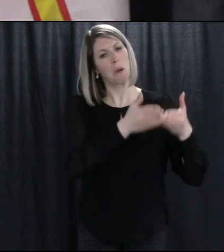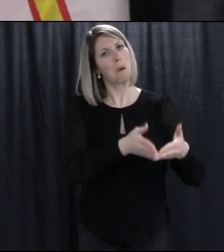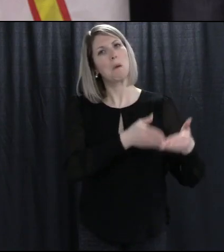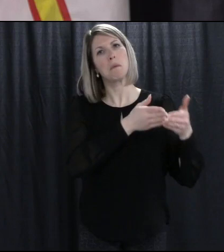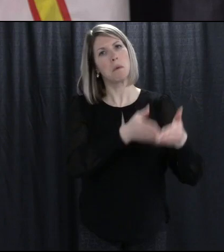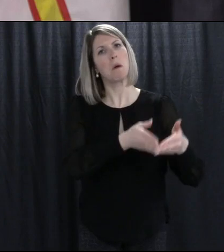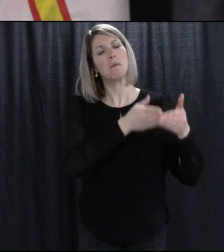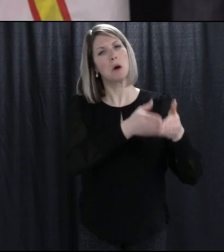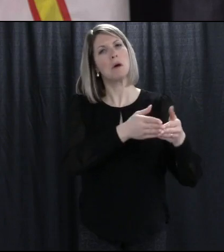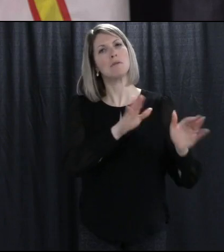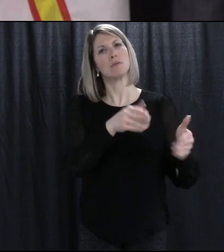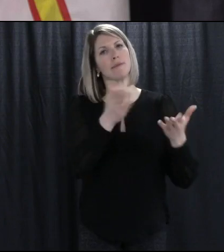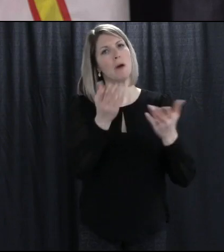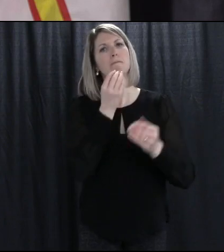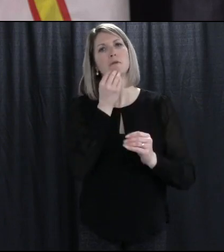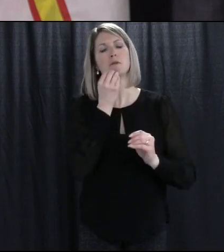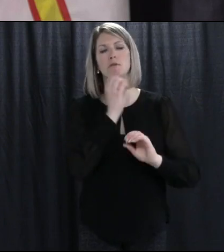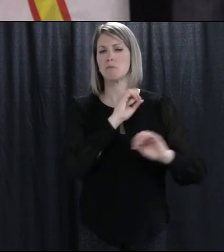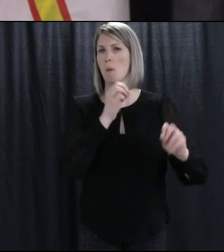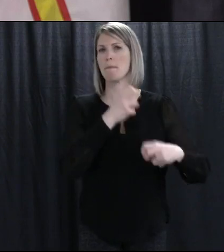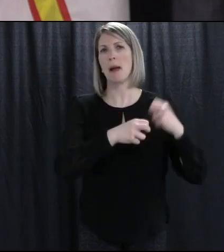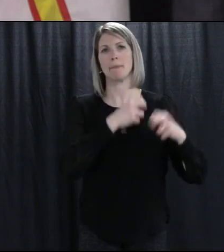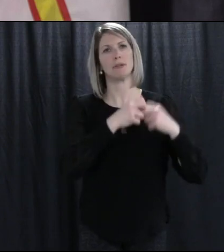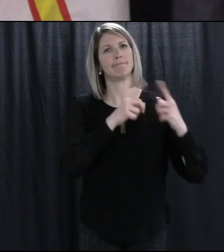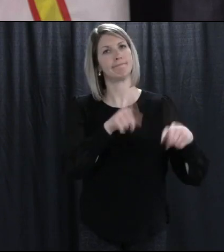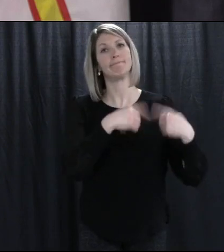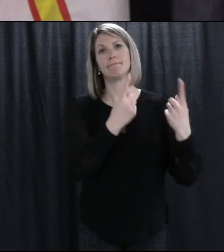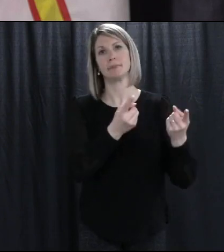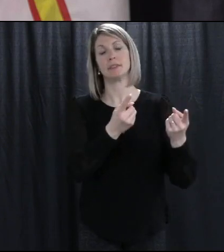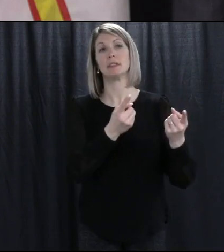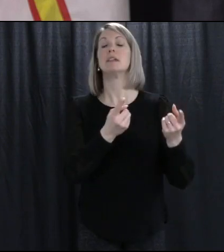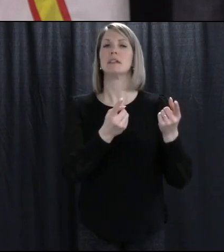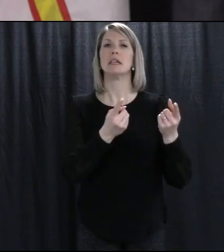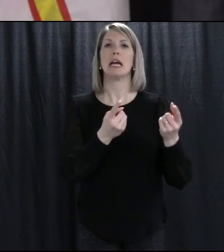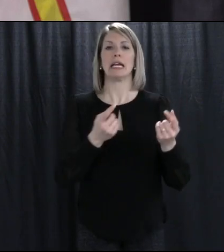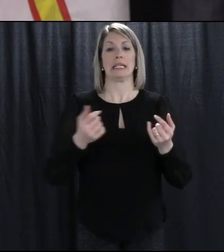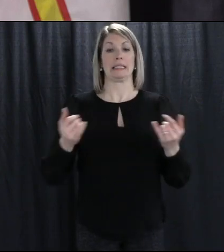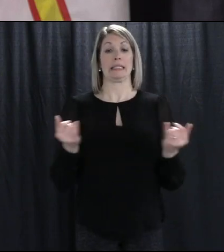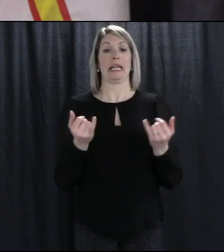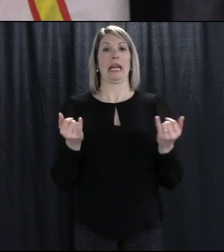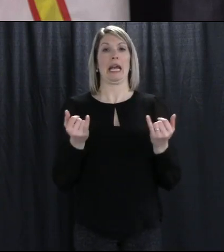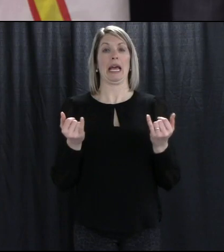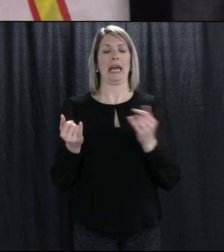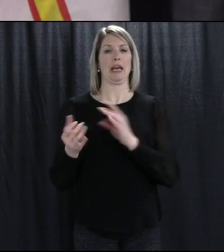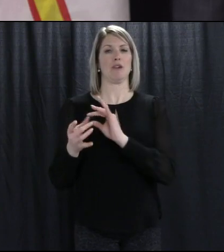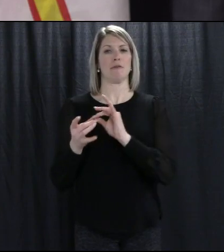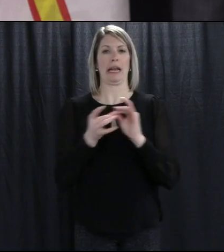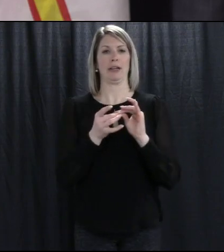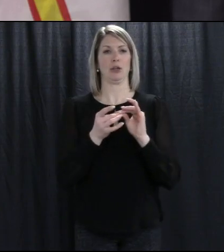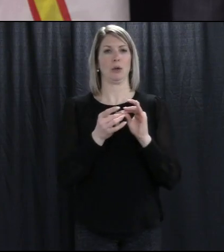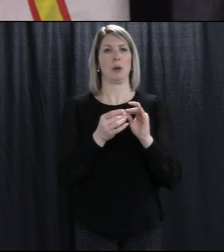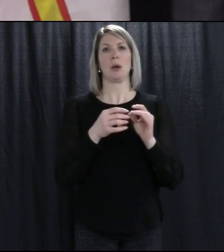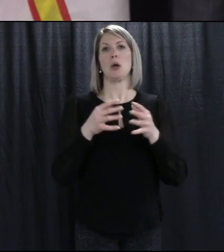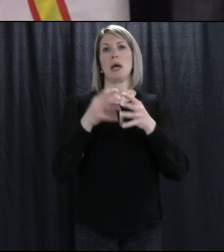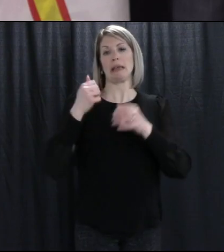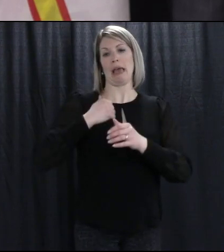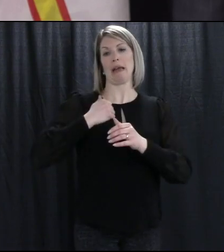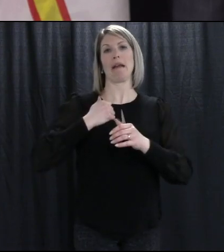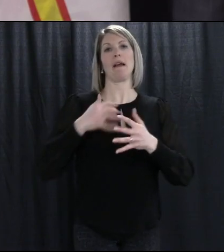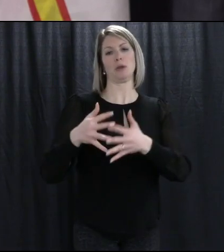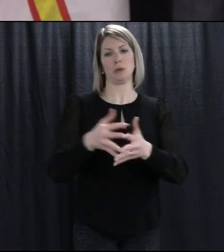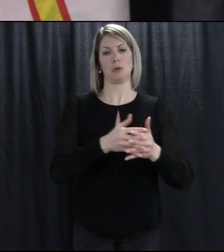to for food. Of course, today, with the changes that we've seen within the border with the United